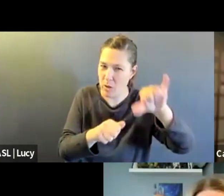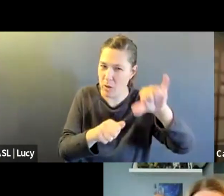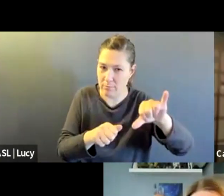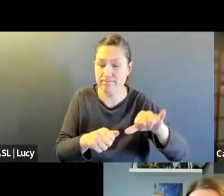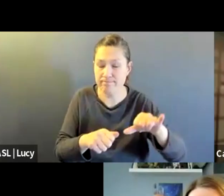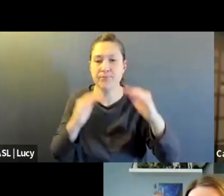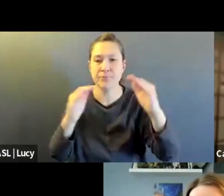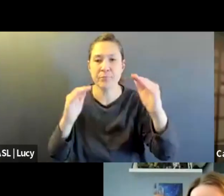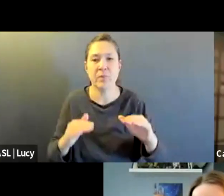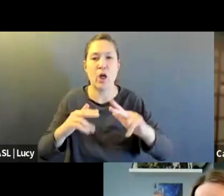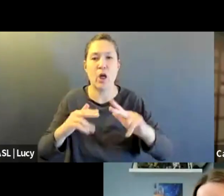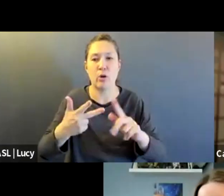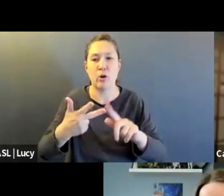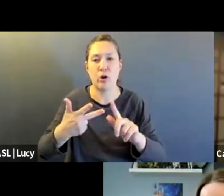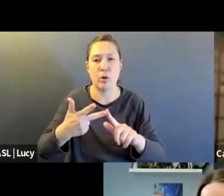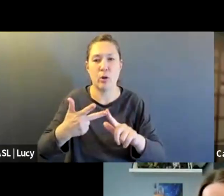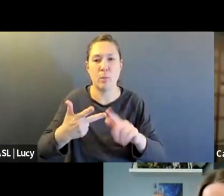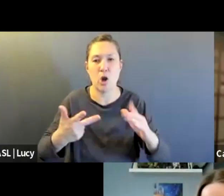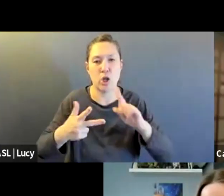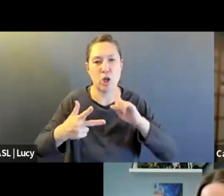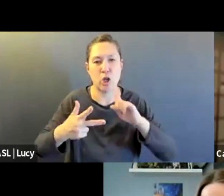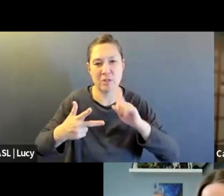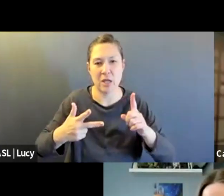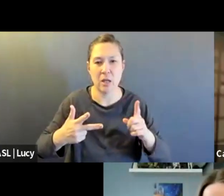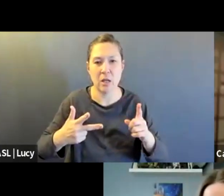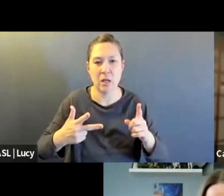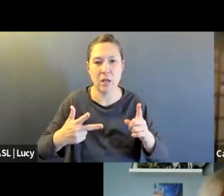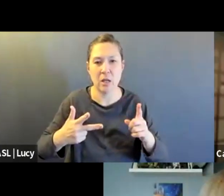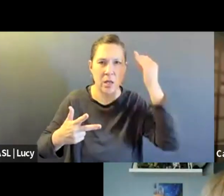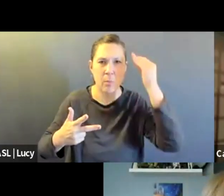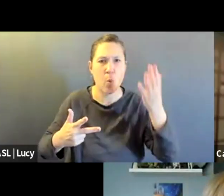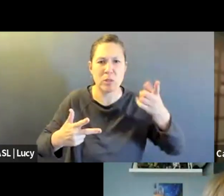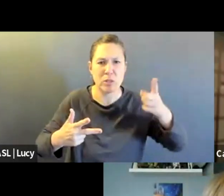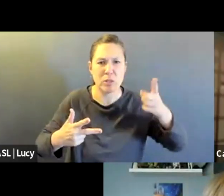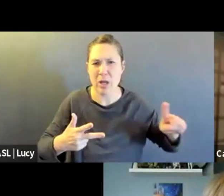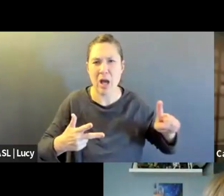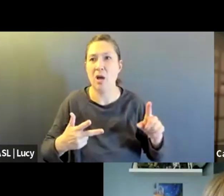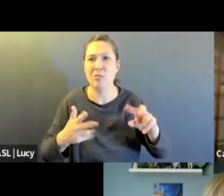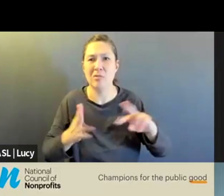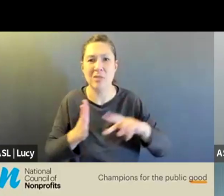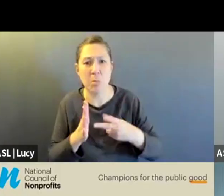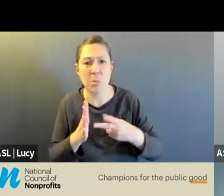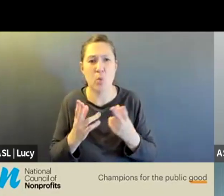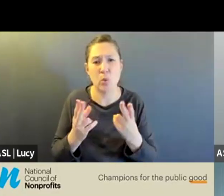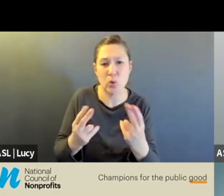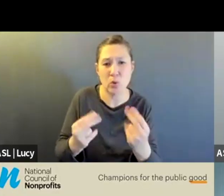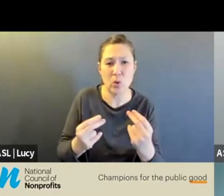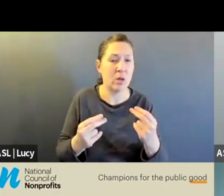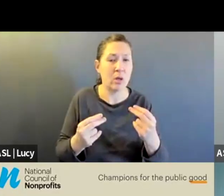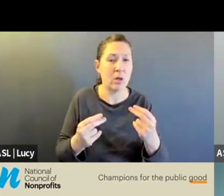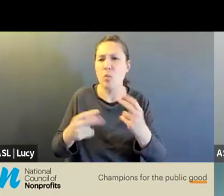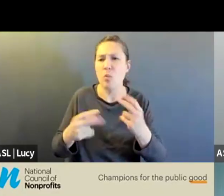is what's going on, what does it mean, and then what can we do? So hoping to hear from each of you about something